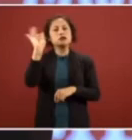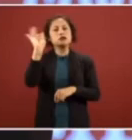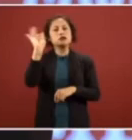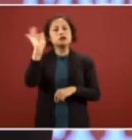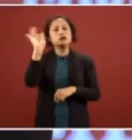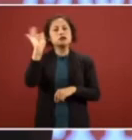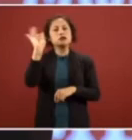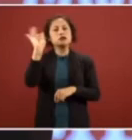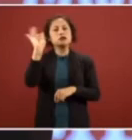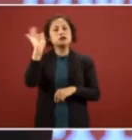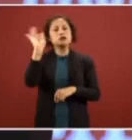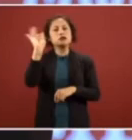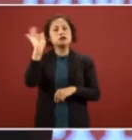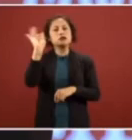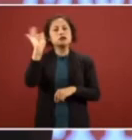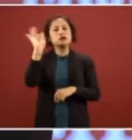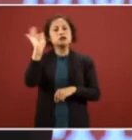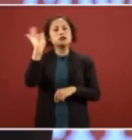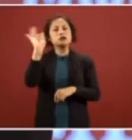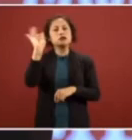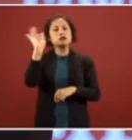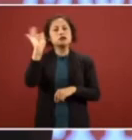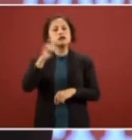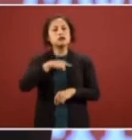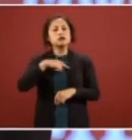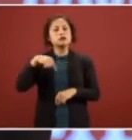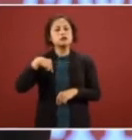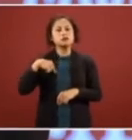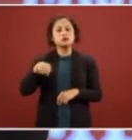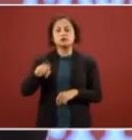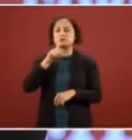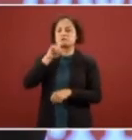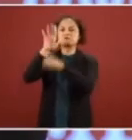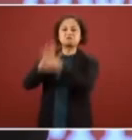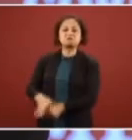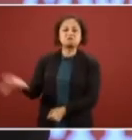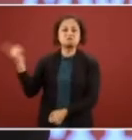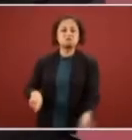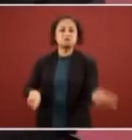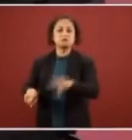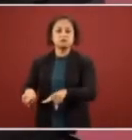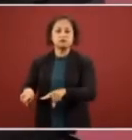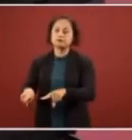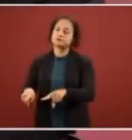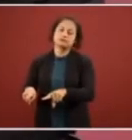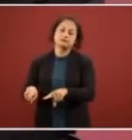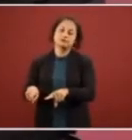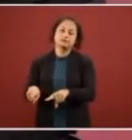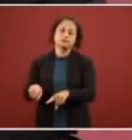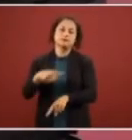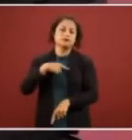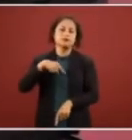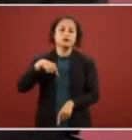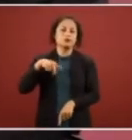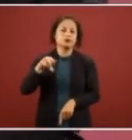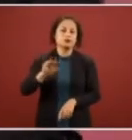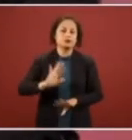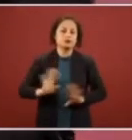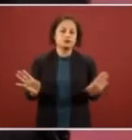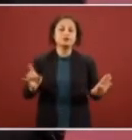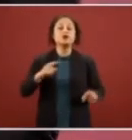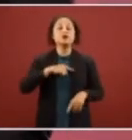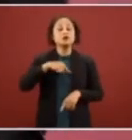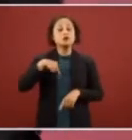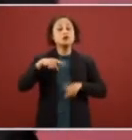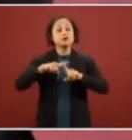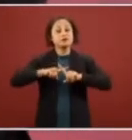in an authoritarian manner. No somos iguales. We are not the same as them. Nosotros